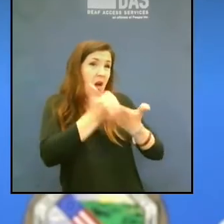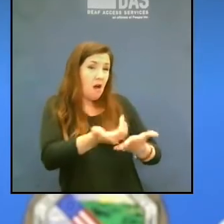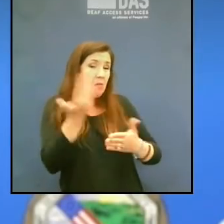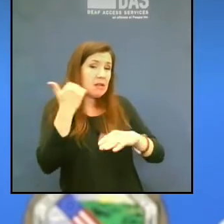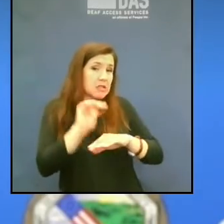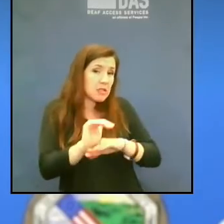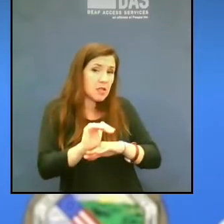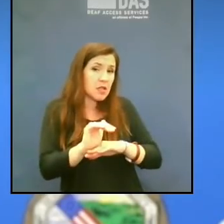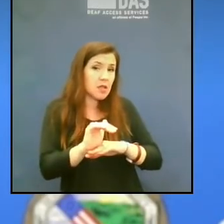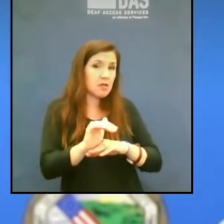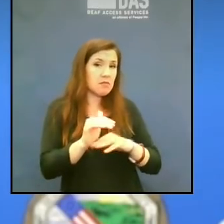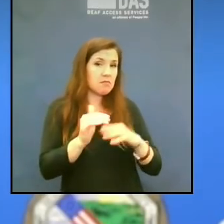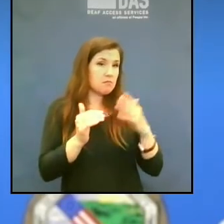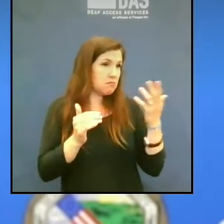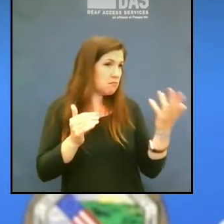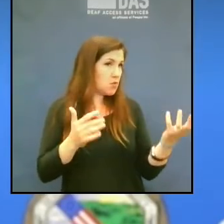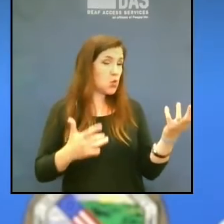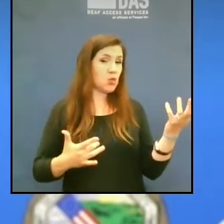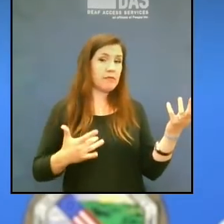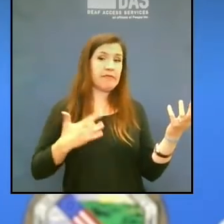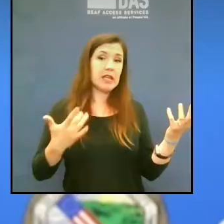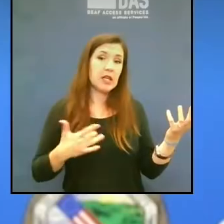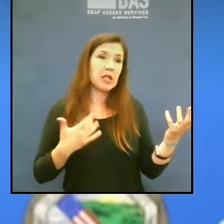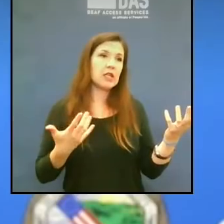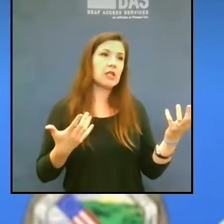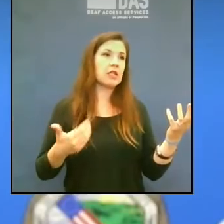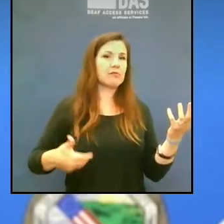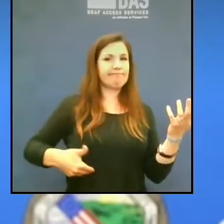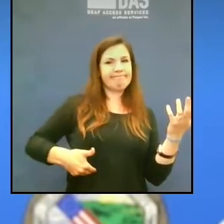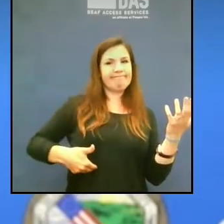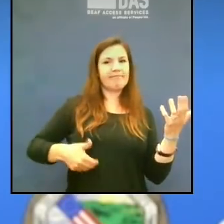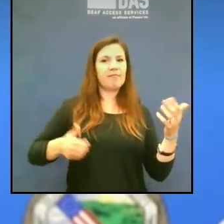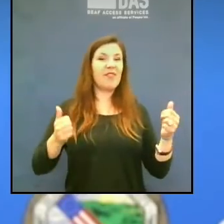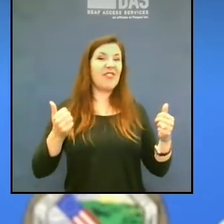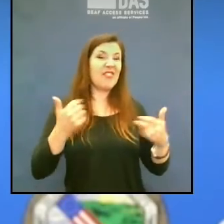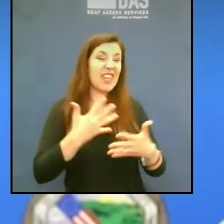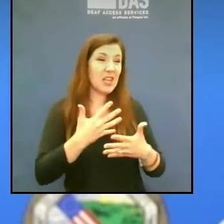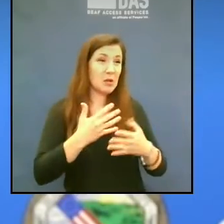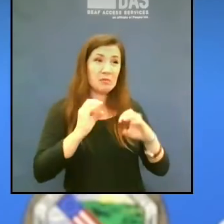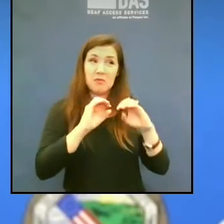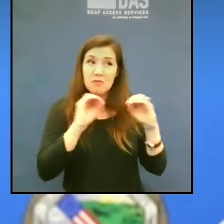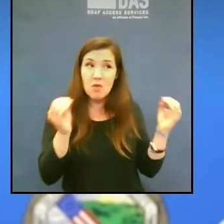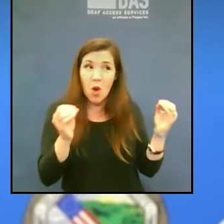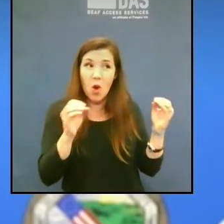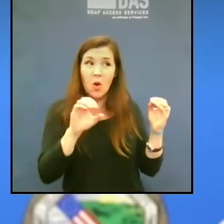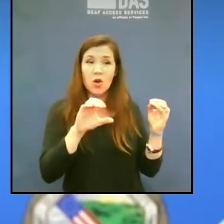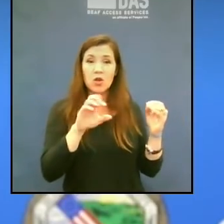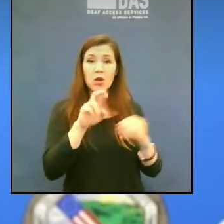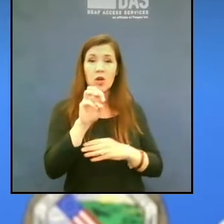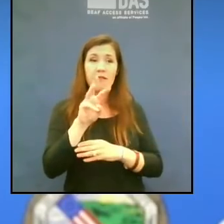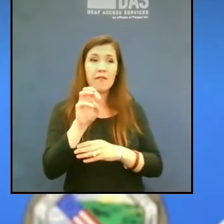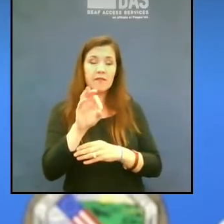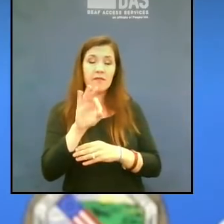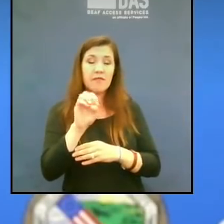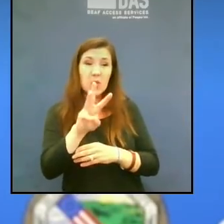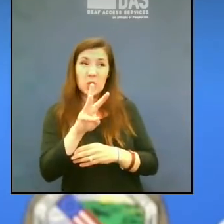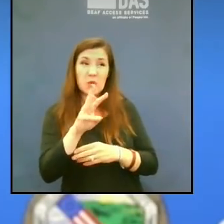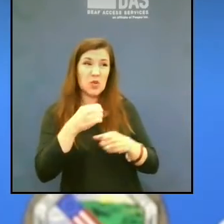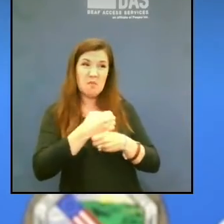Do you at all feel or fear that a decision to not have a curfew is, being made too